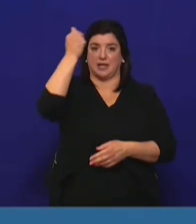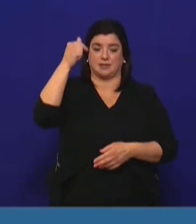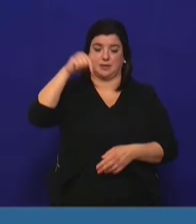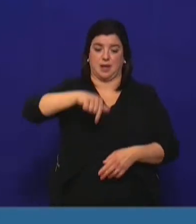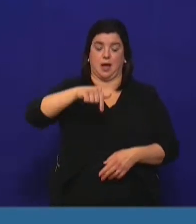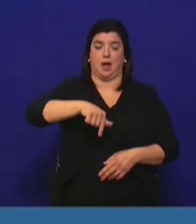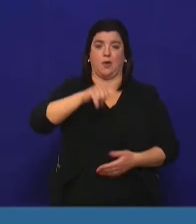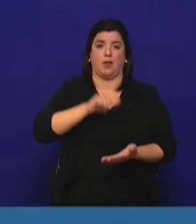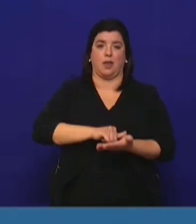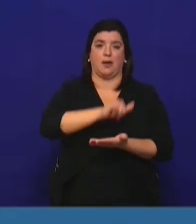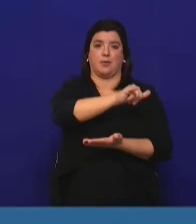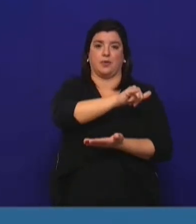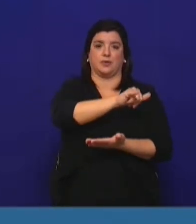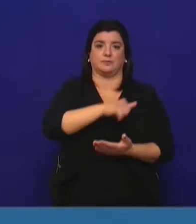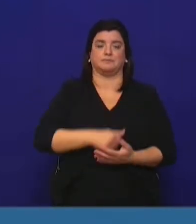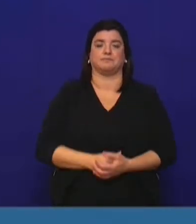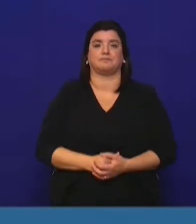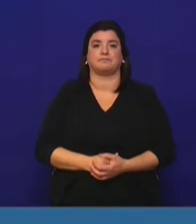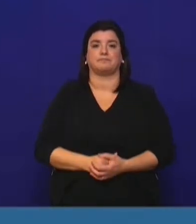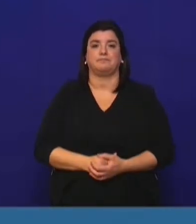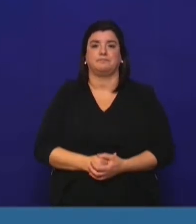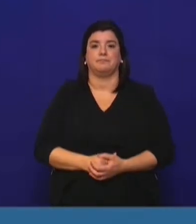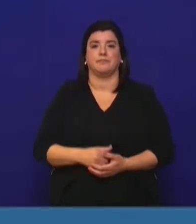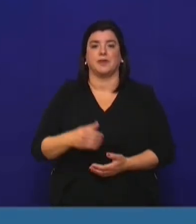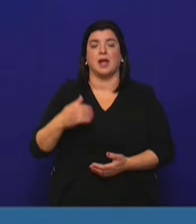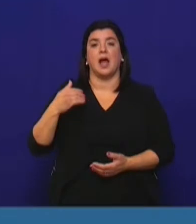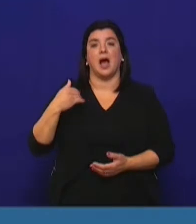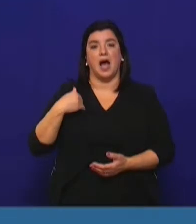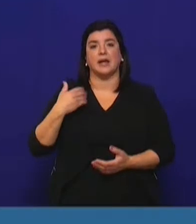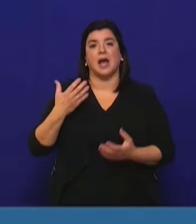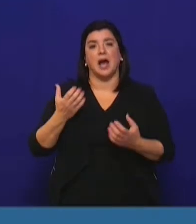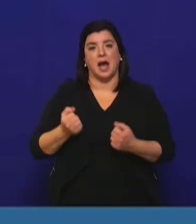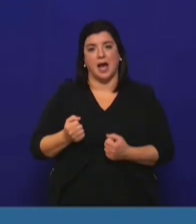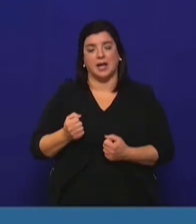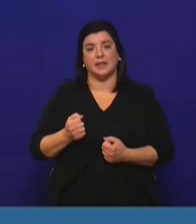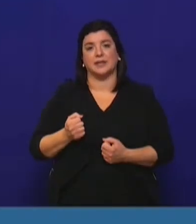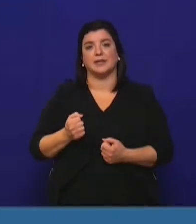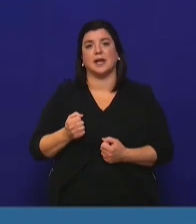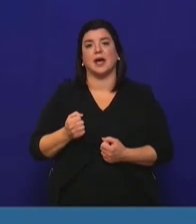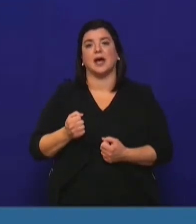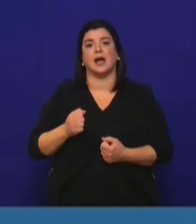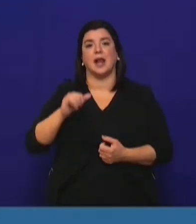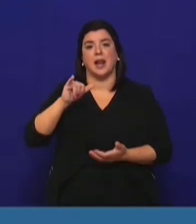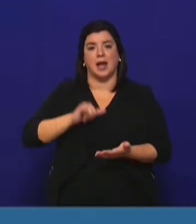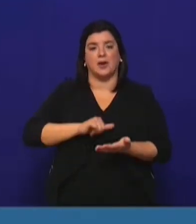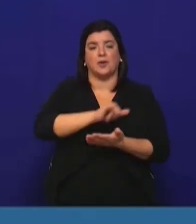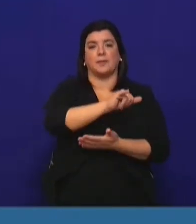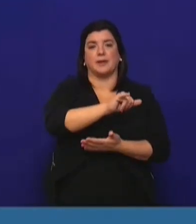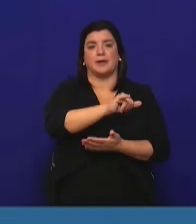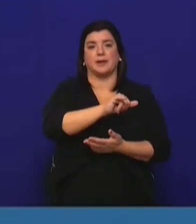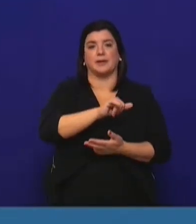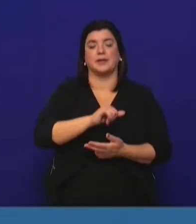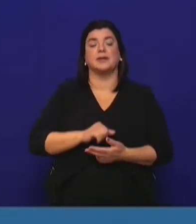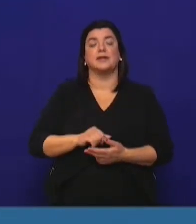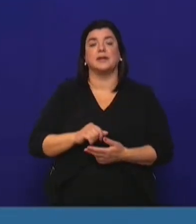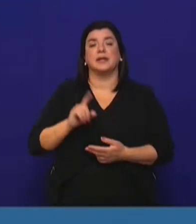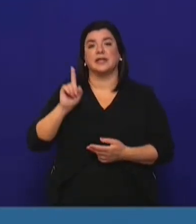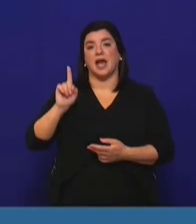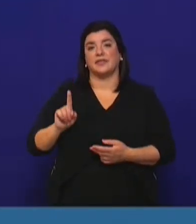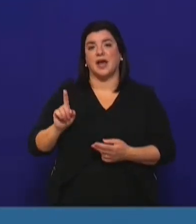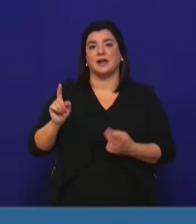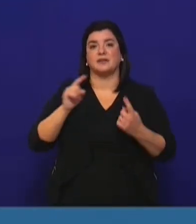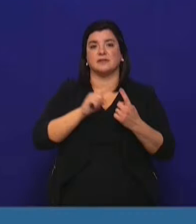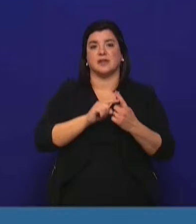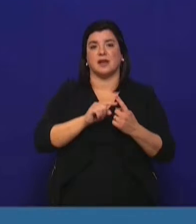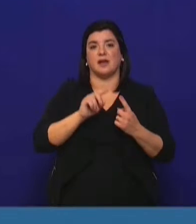għamilna rapid antigen tests ukoll f'ajruport li mill-28 ta' Jannar sa 3 ta' Frar għamilna